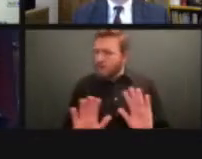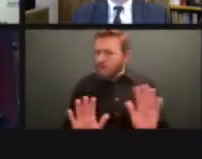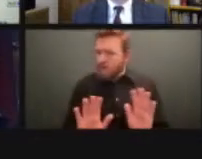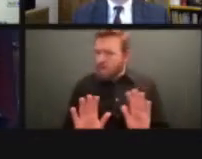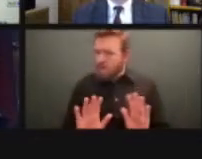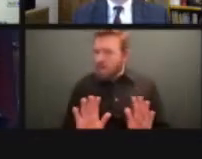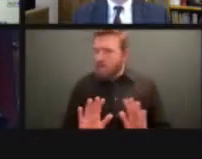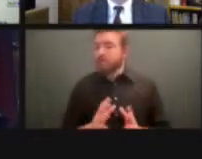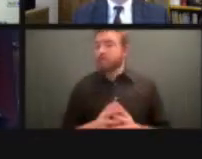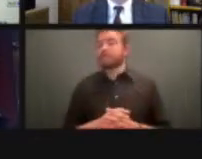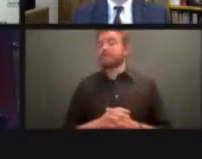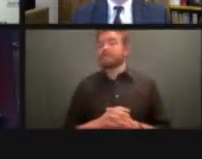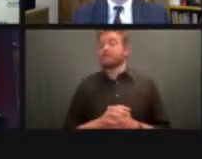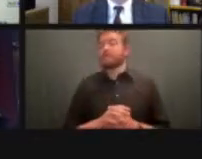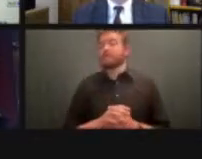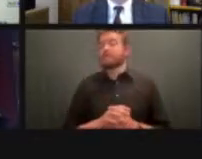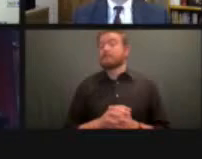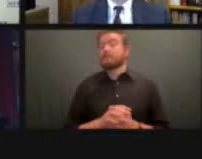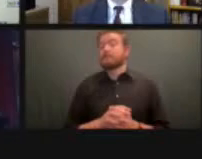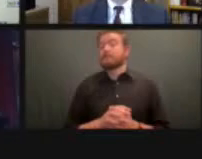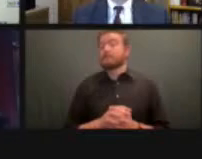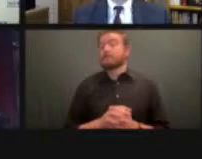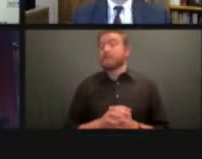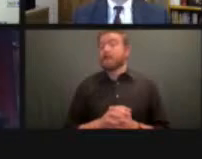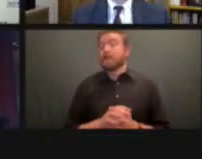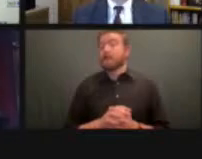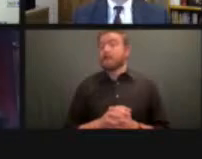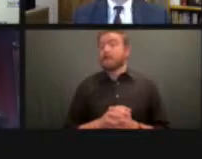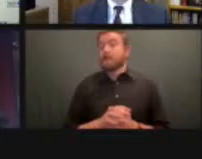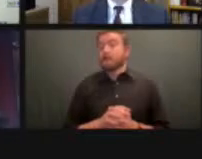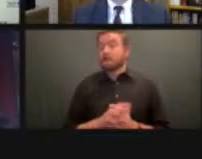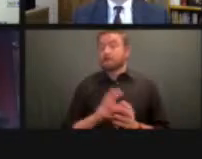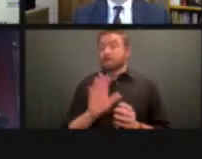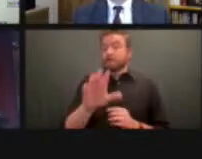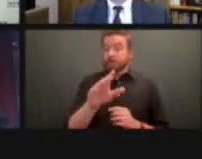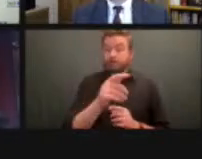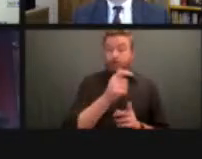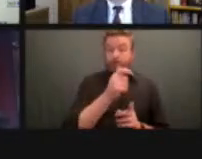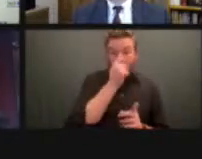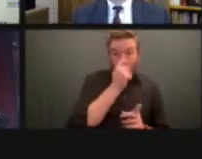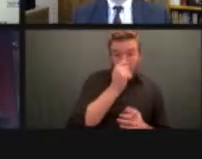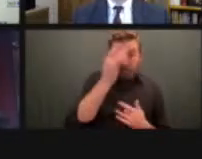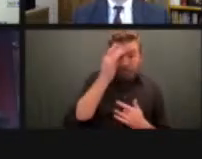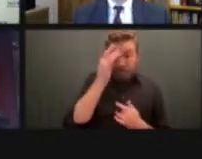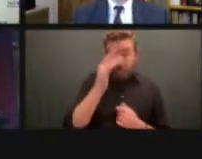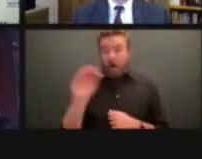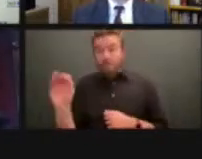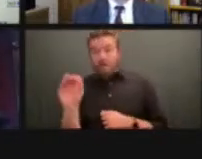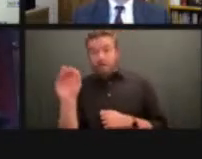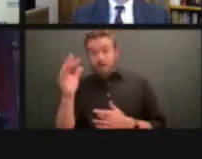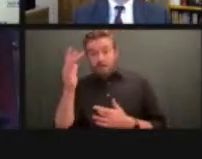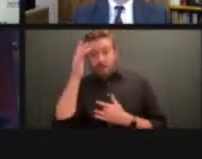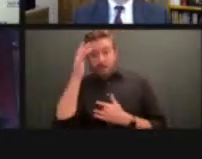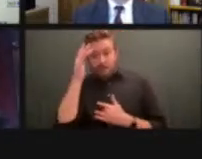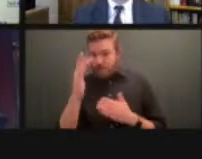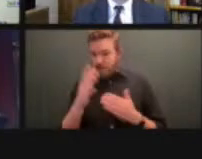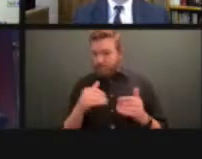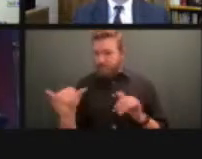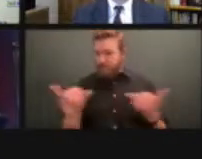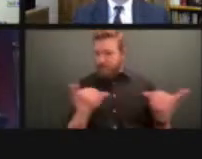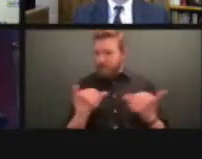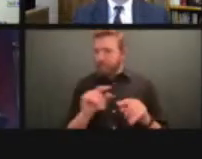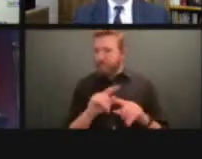be much, but there is a world of difference between the two. There are more than 1,000 testing sites